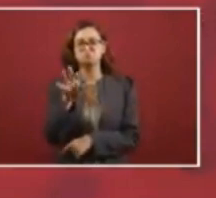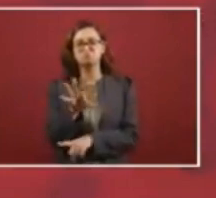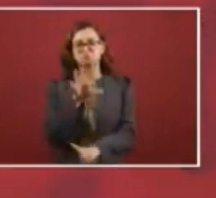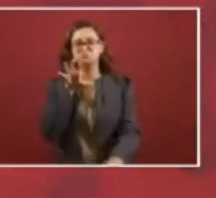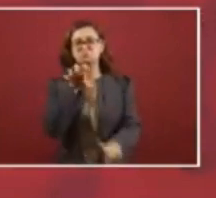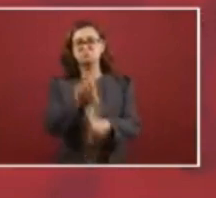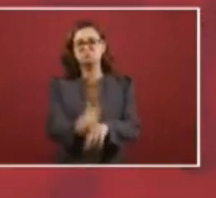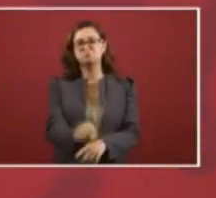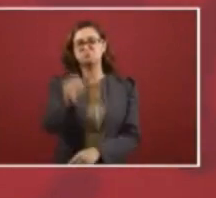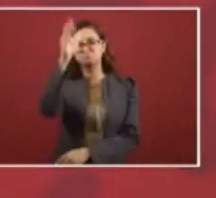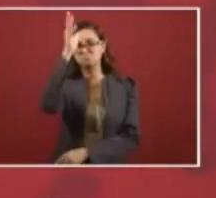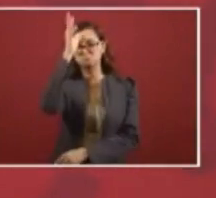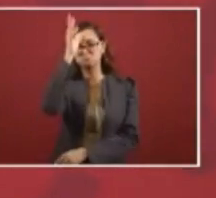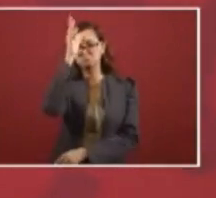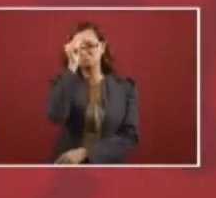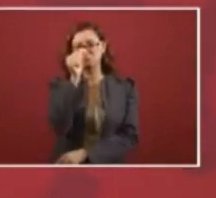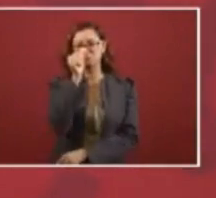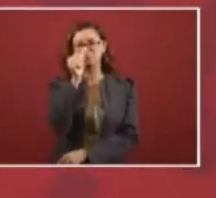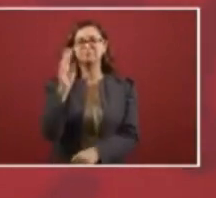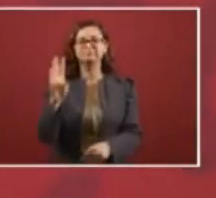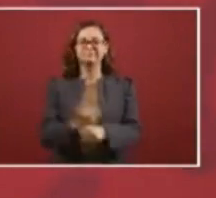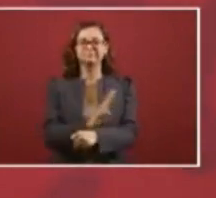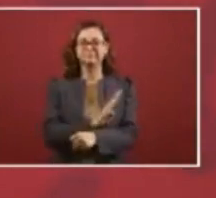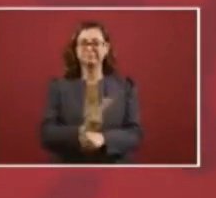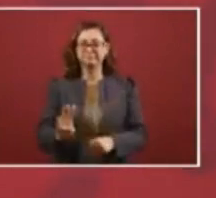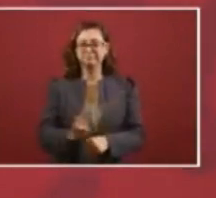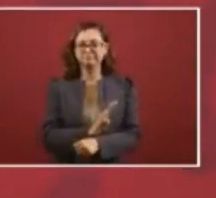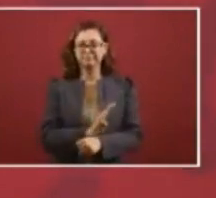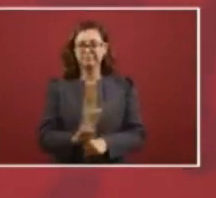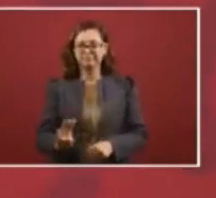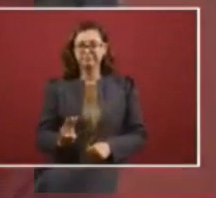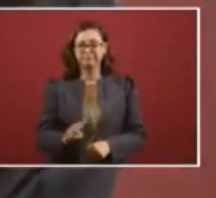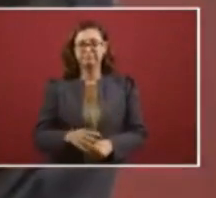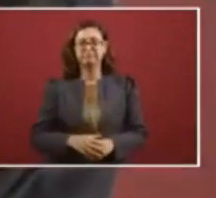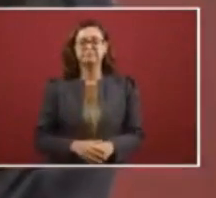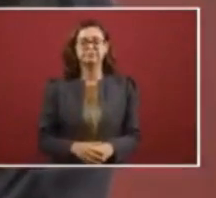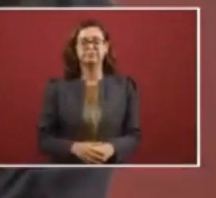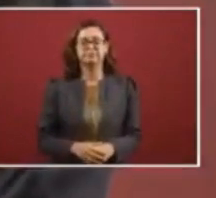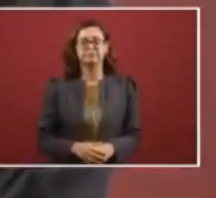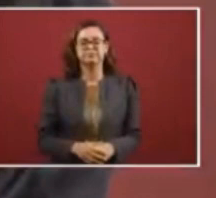you can come to agreements that are favorable